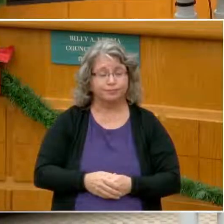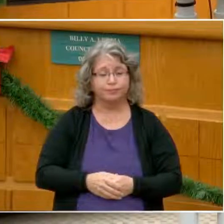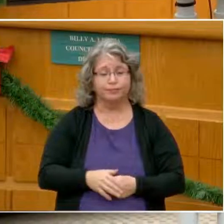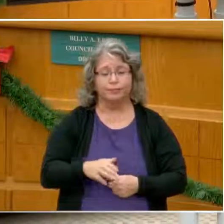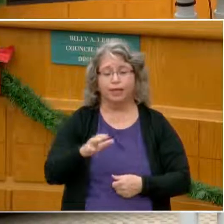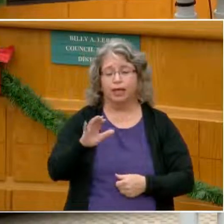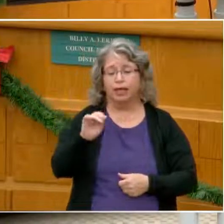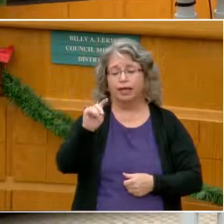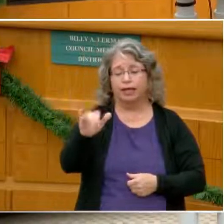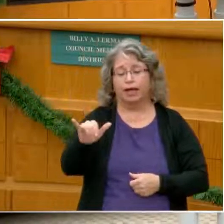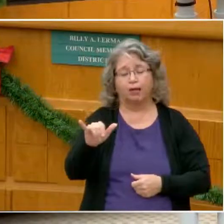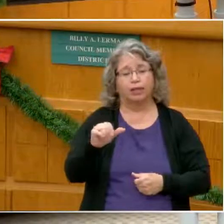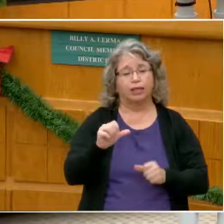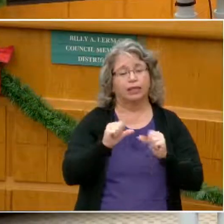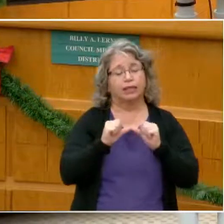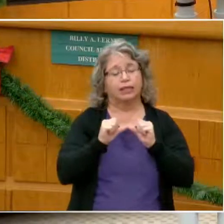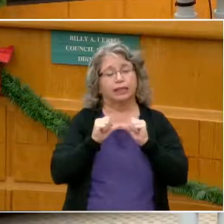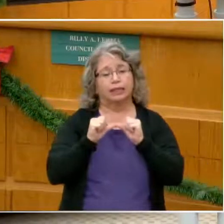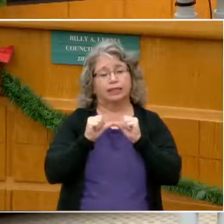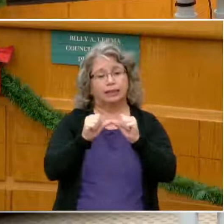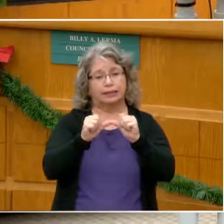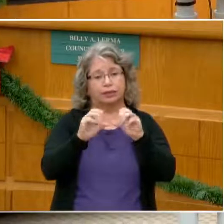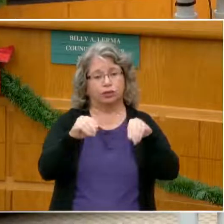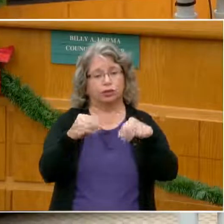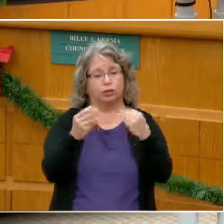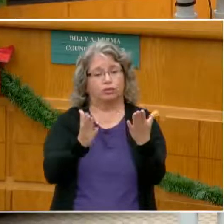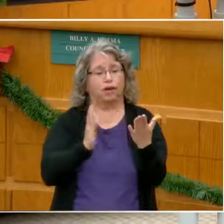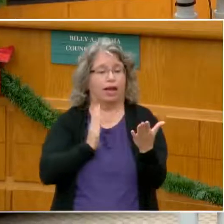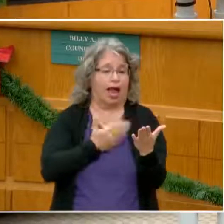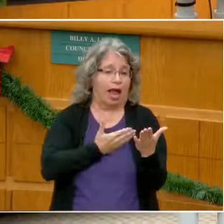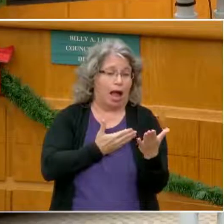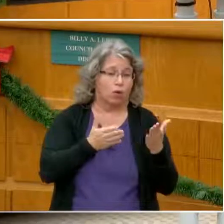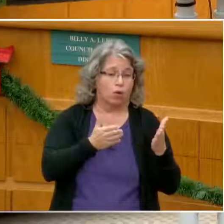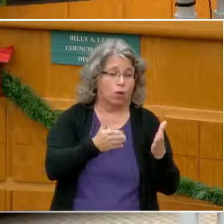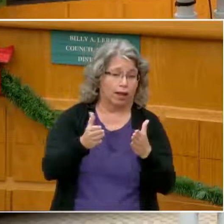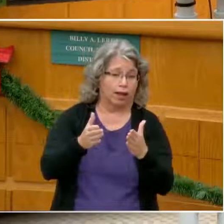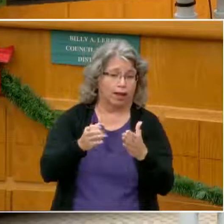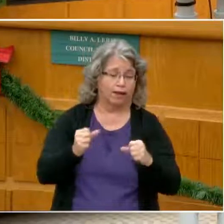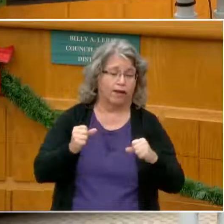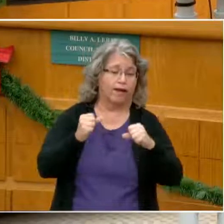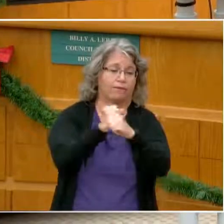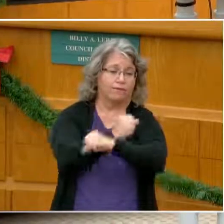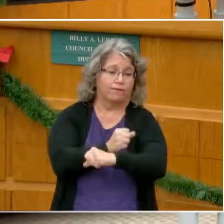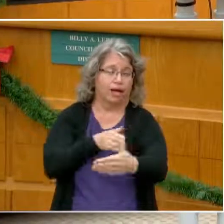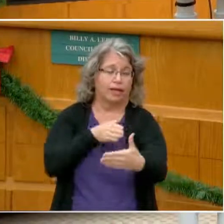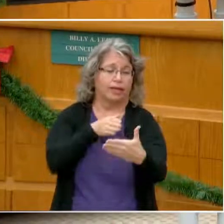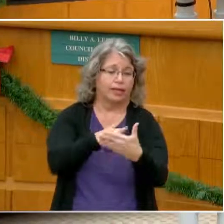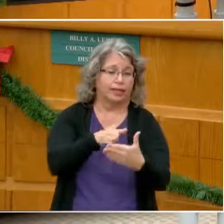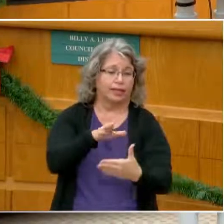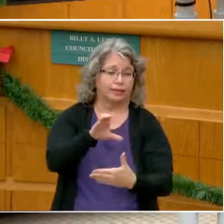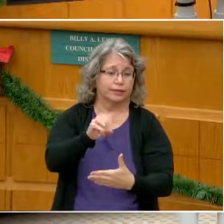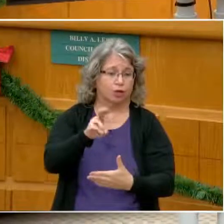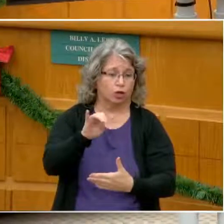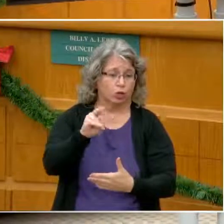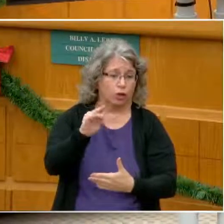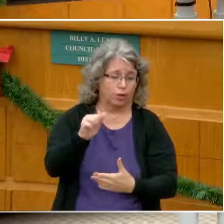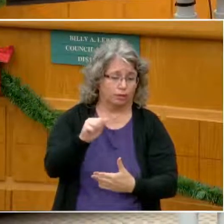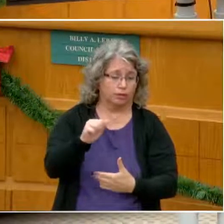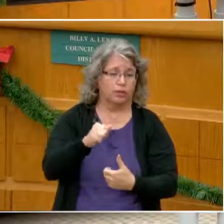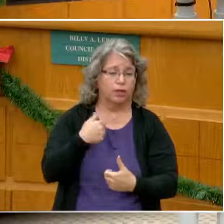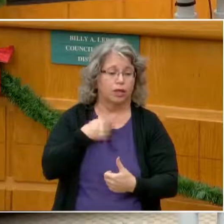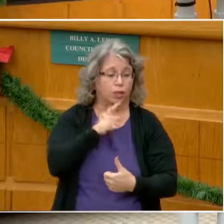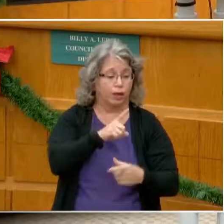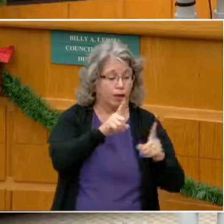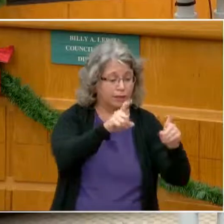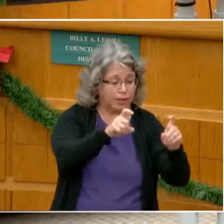to provide our way of fighting back from the coronavirus. We're testing, we're contact